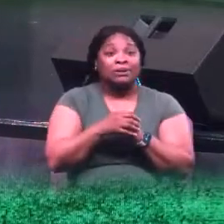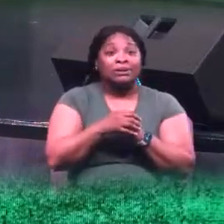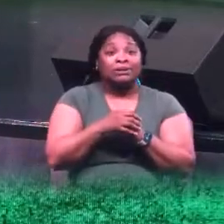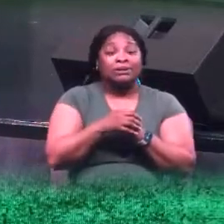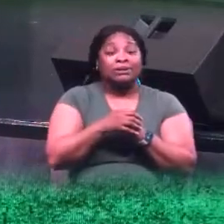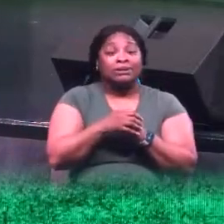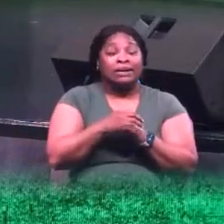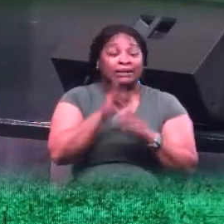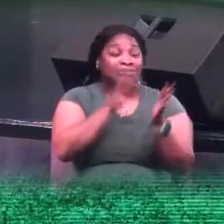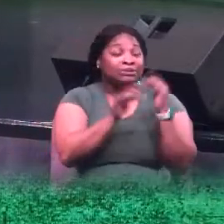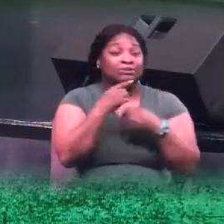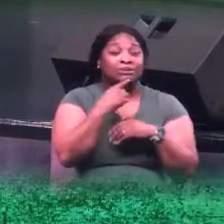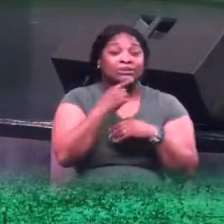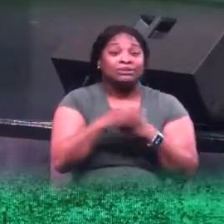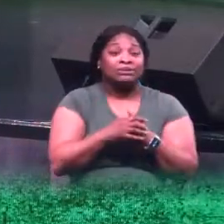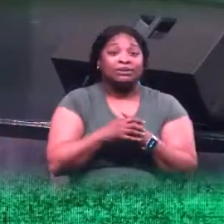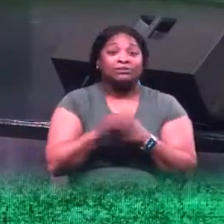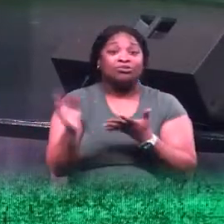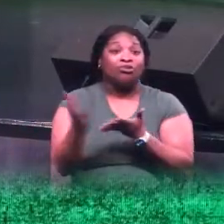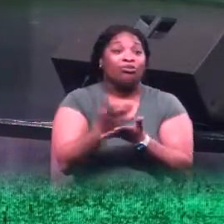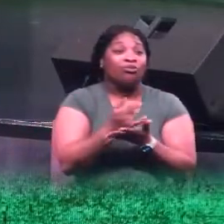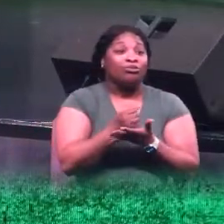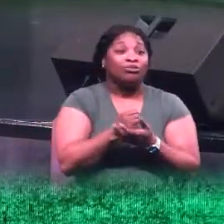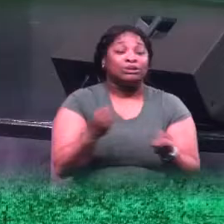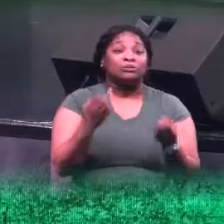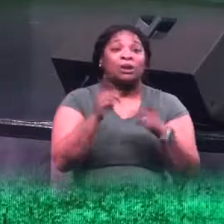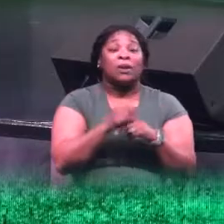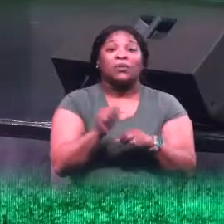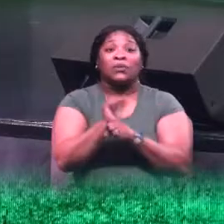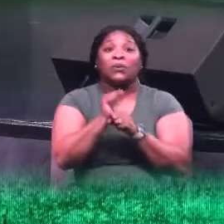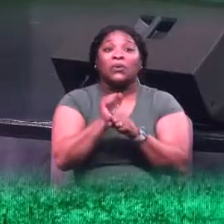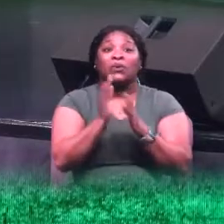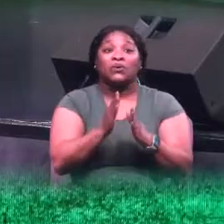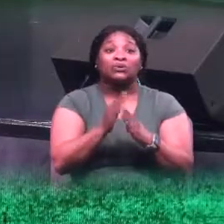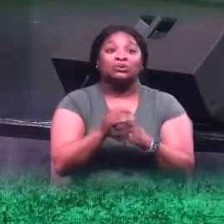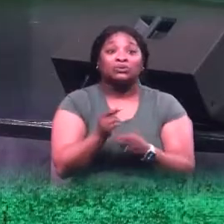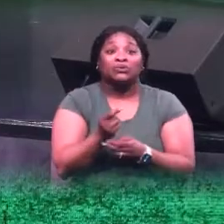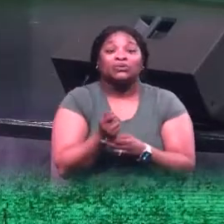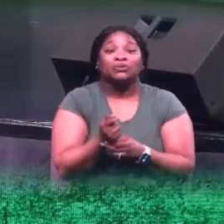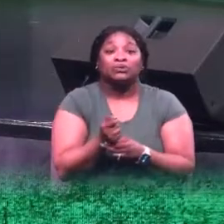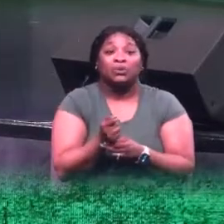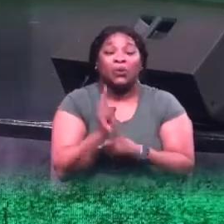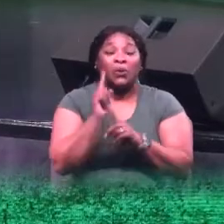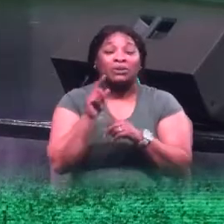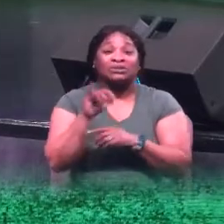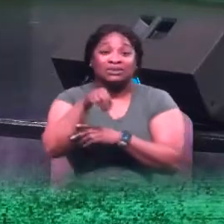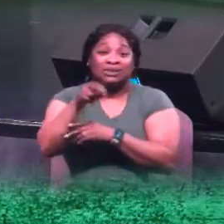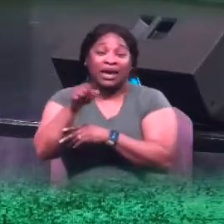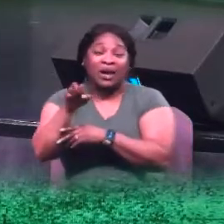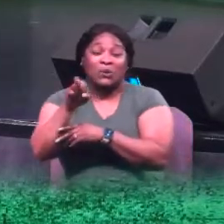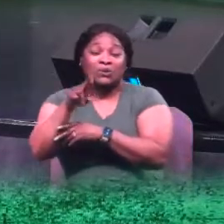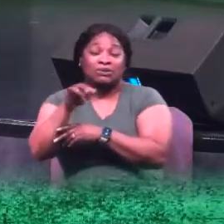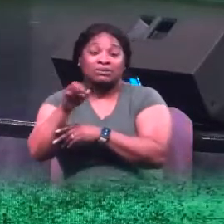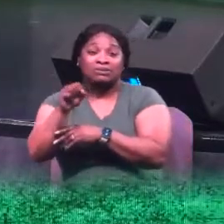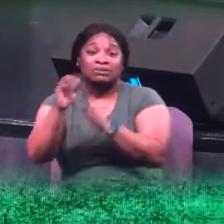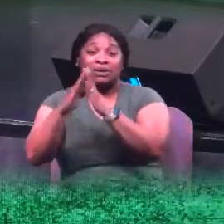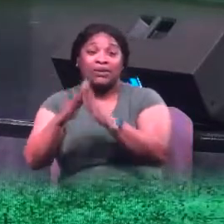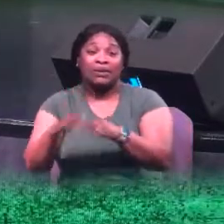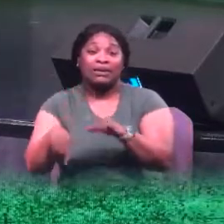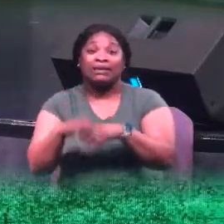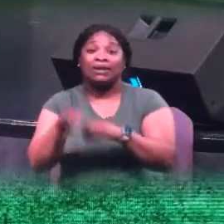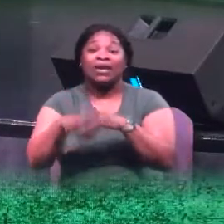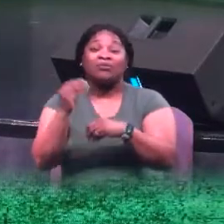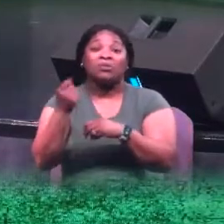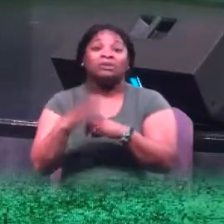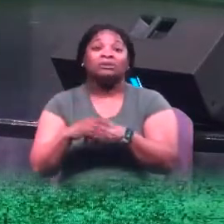And Jesus says the harvest is plentiful, but the laborers are few. When he went to Jairus' house, he put everybody else out except